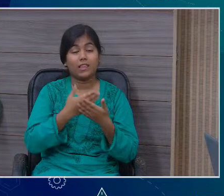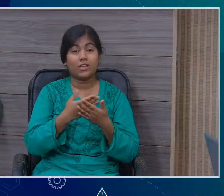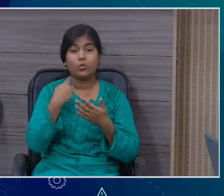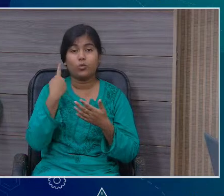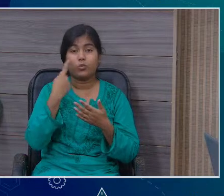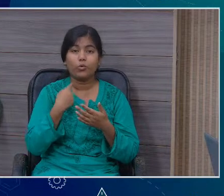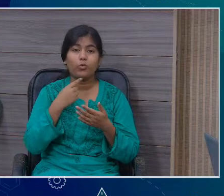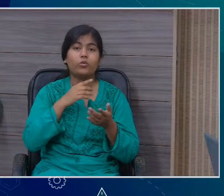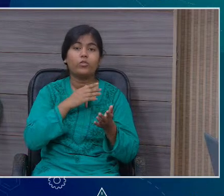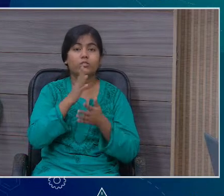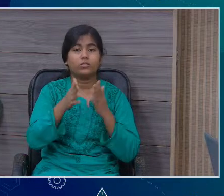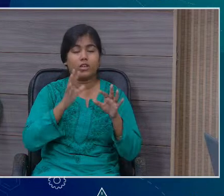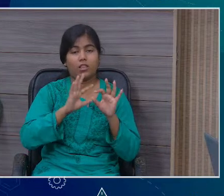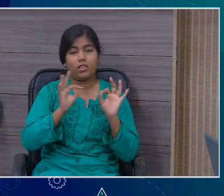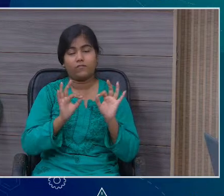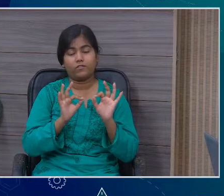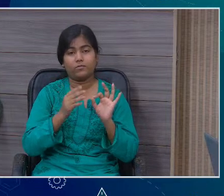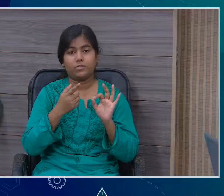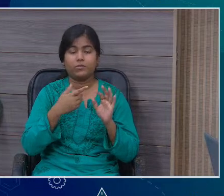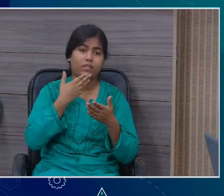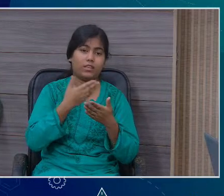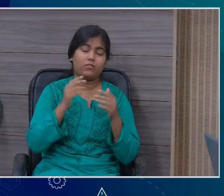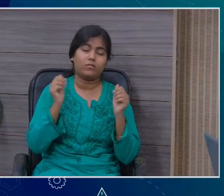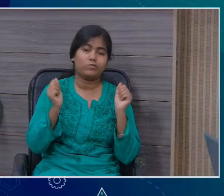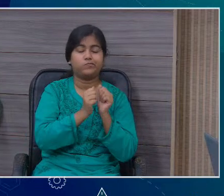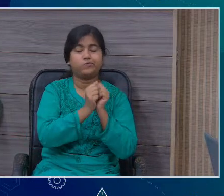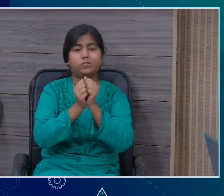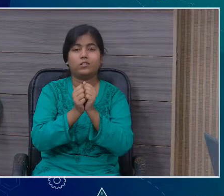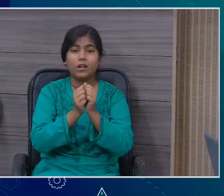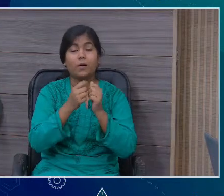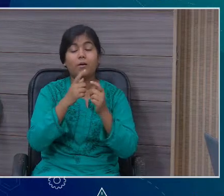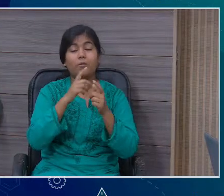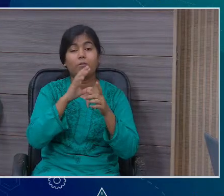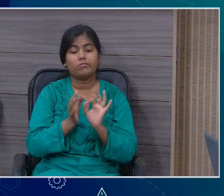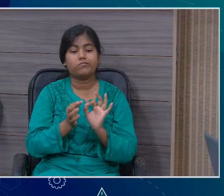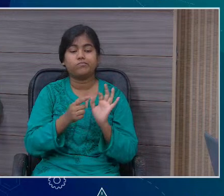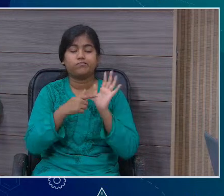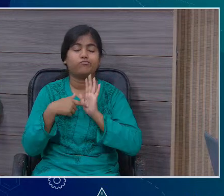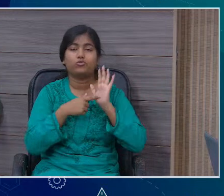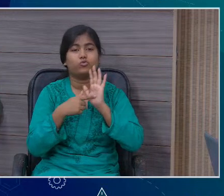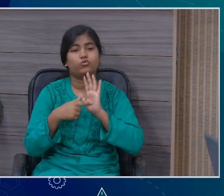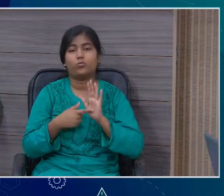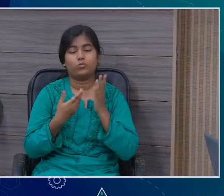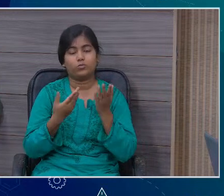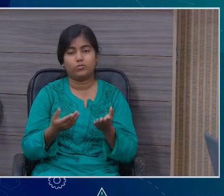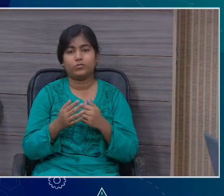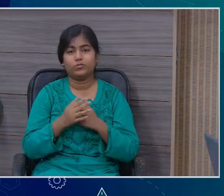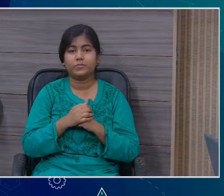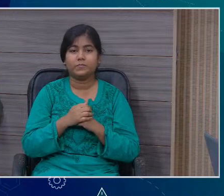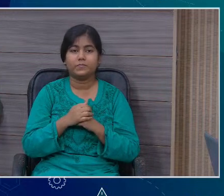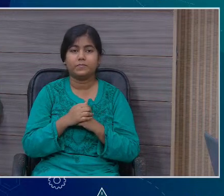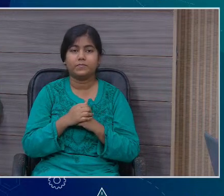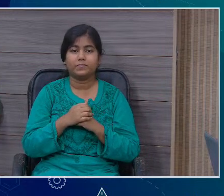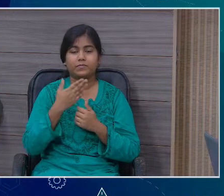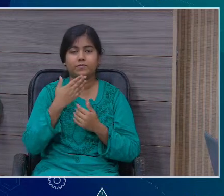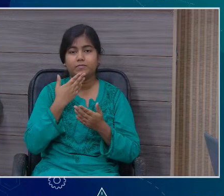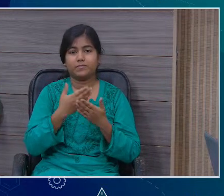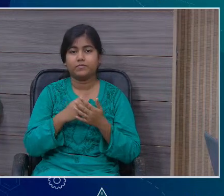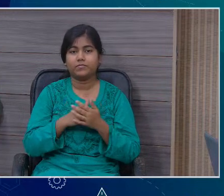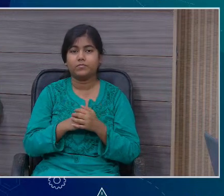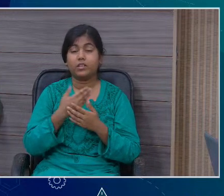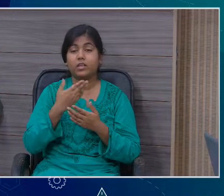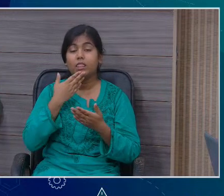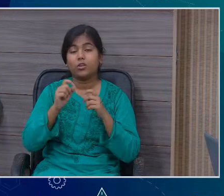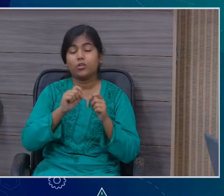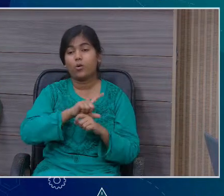interpreter as well. Thank you, Payal ma'am, for being with us and for interpreting each and every word so nicely. Thank you. Thank